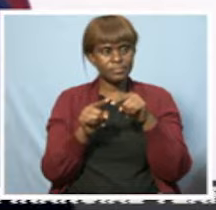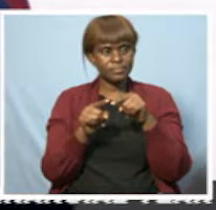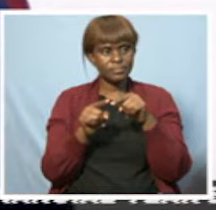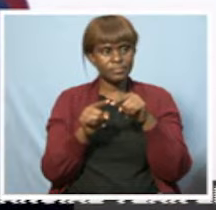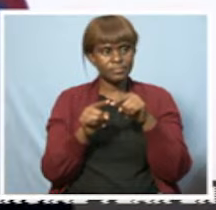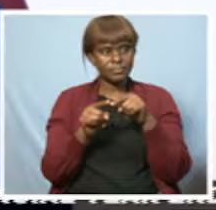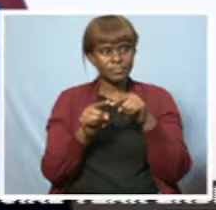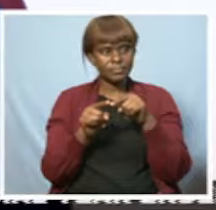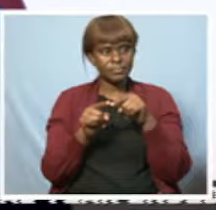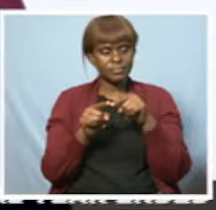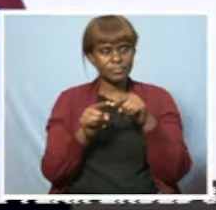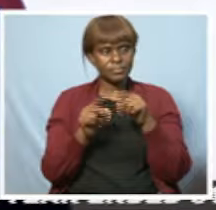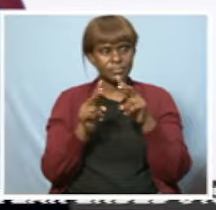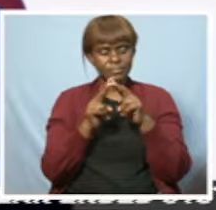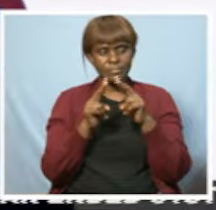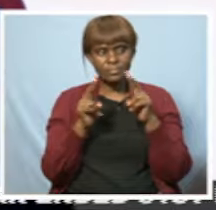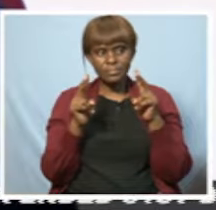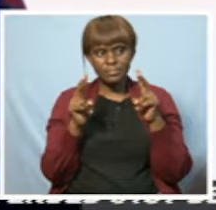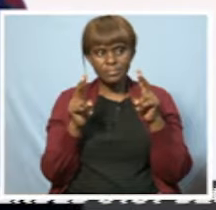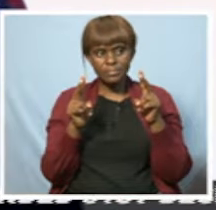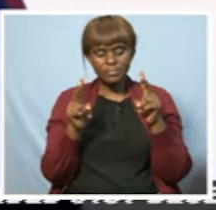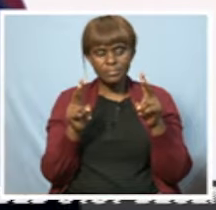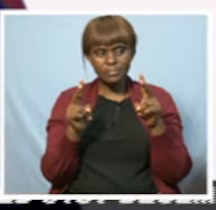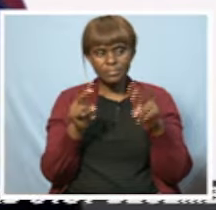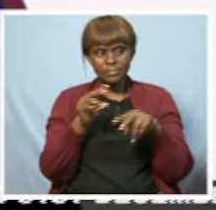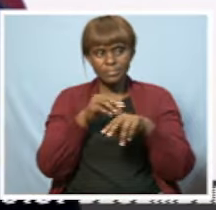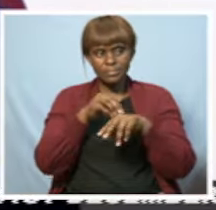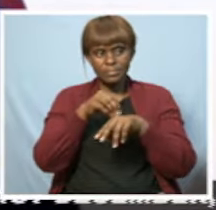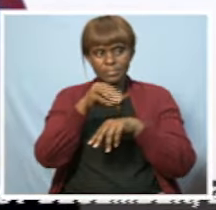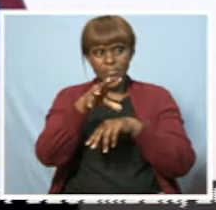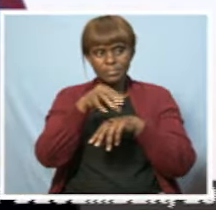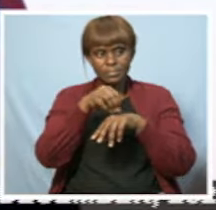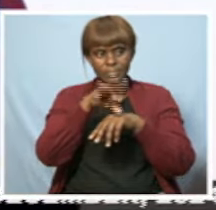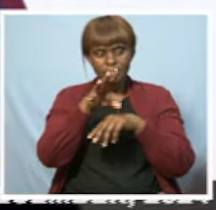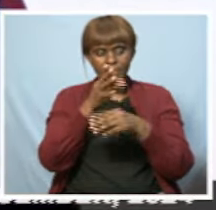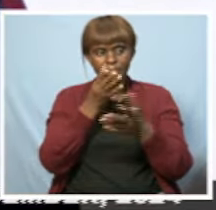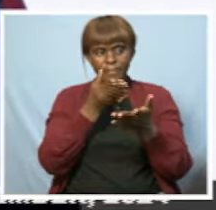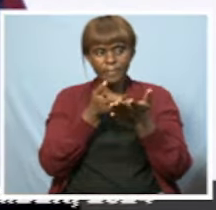figures. So the advice here is